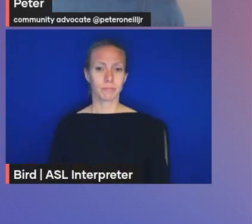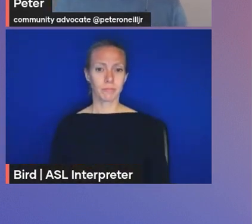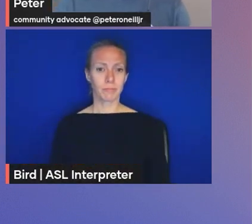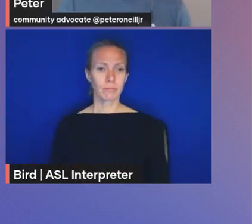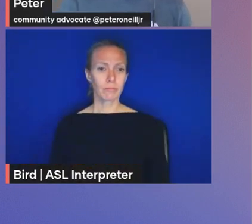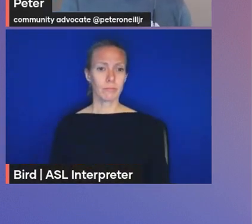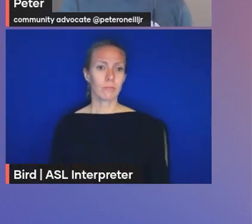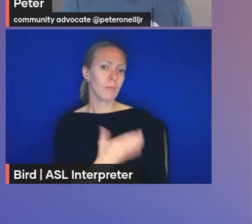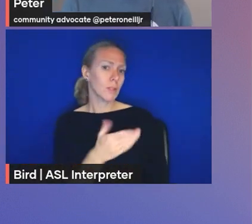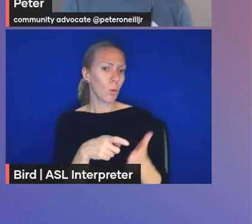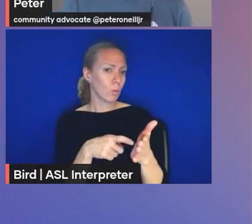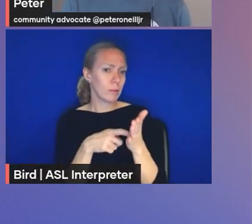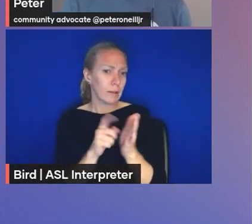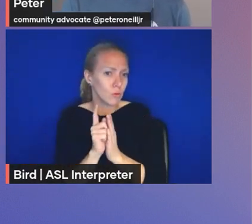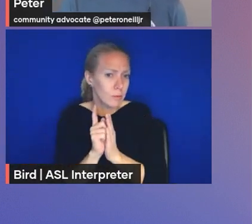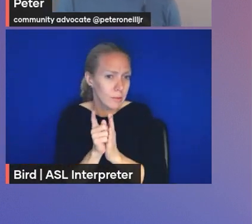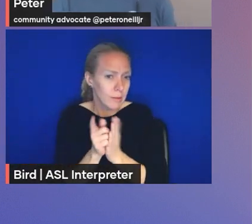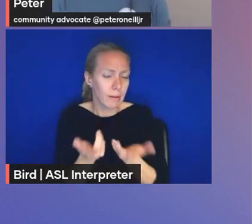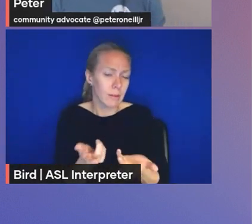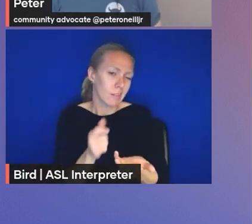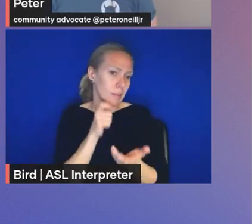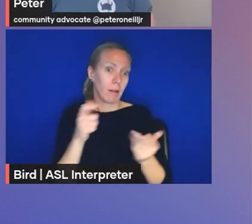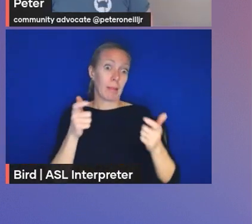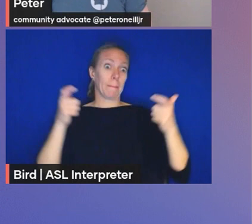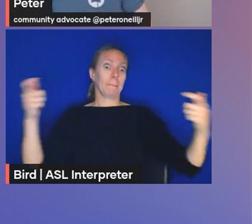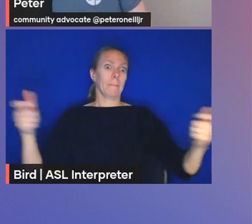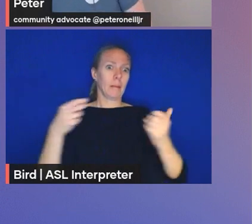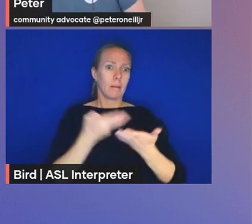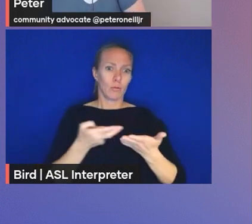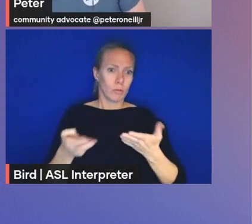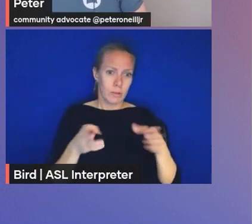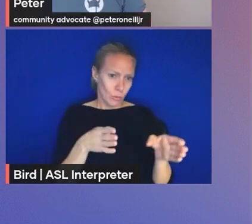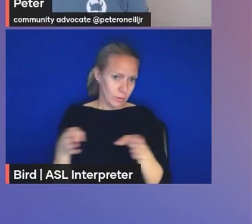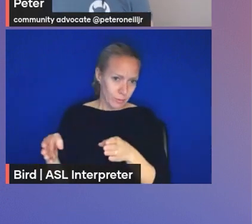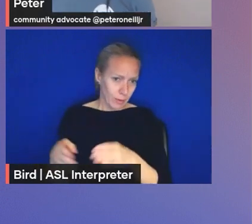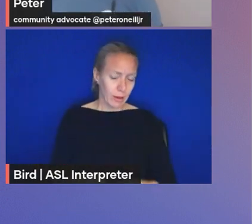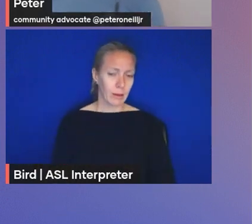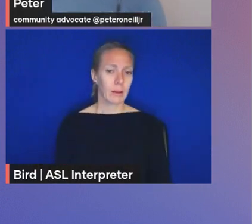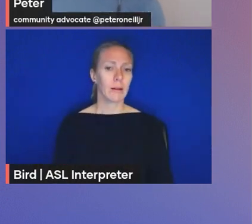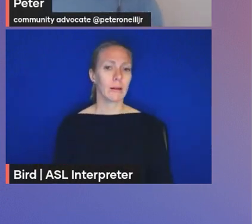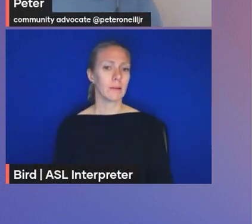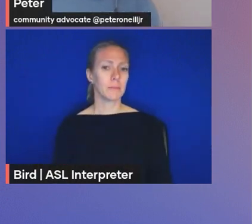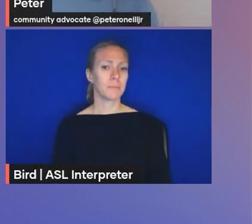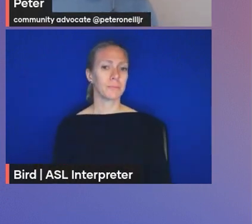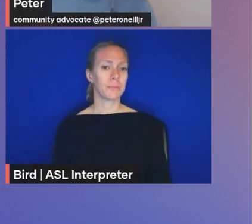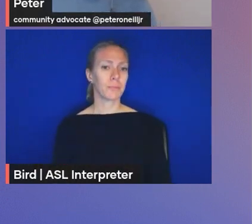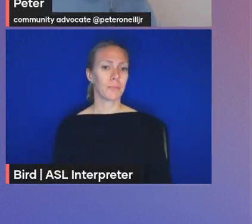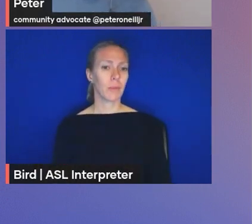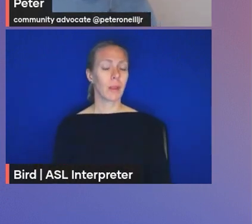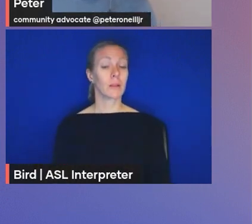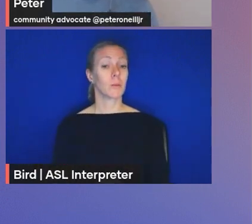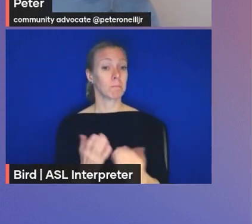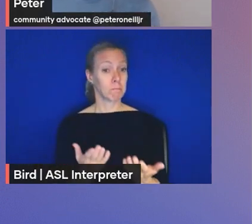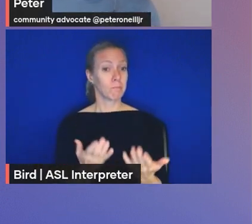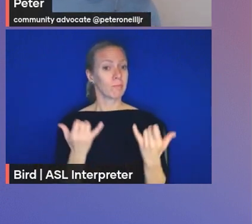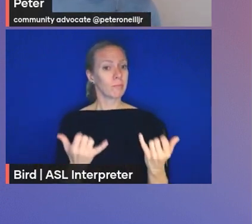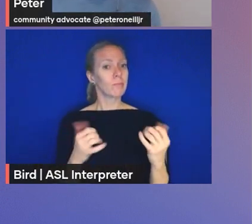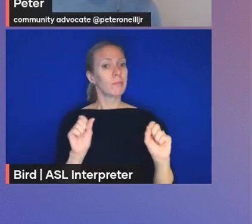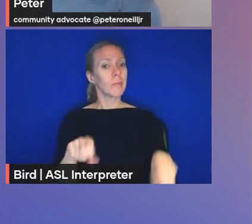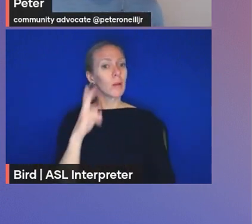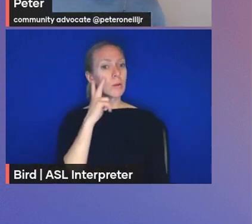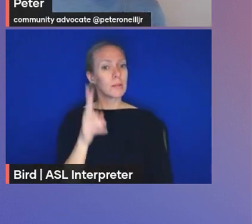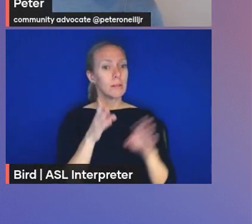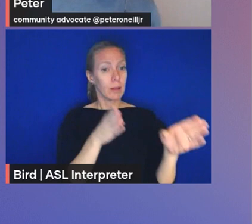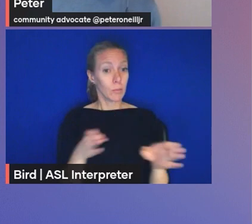So this will take just a second. It's not that big of a resource plan. And so now we can see that the plan has been